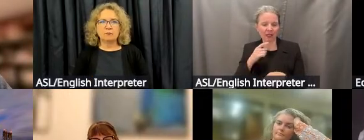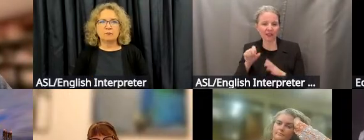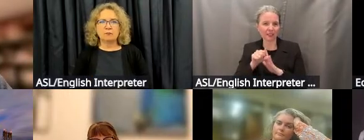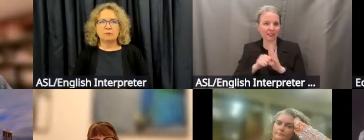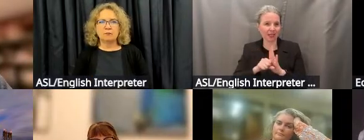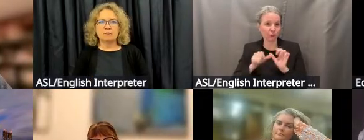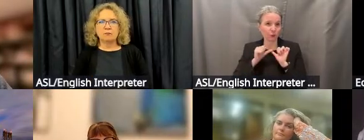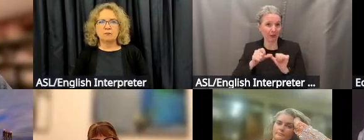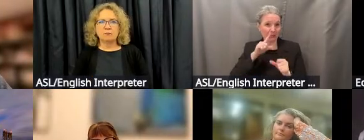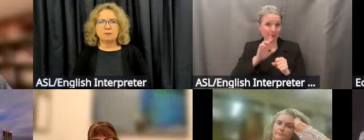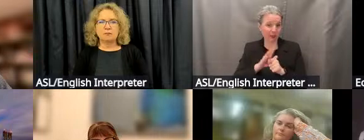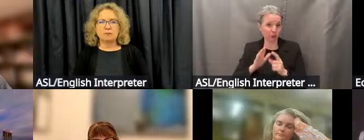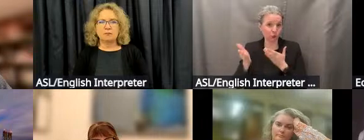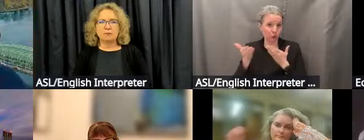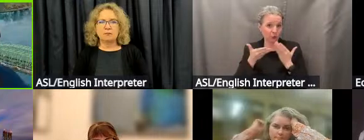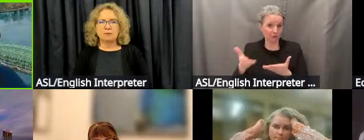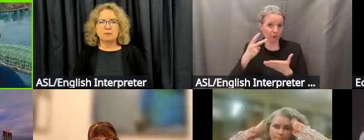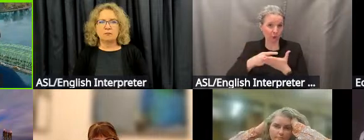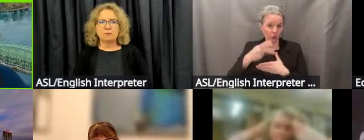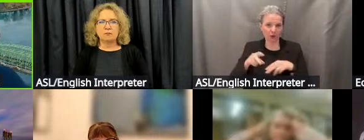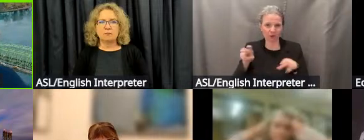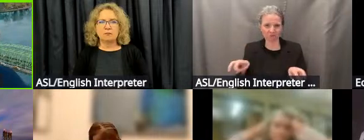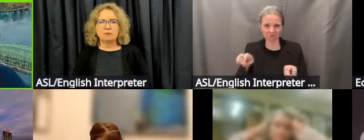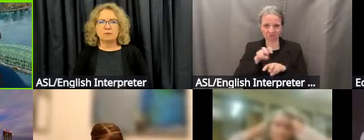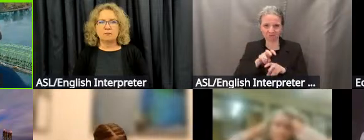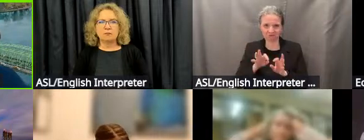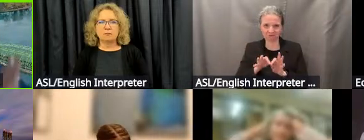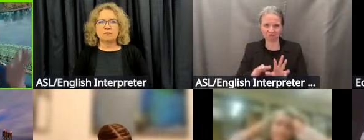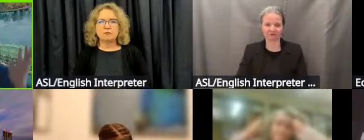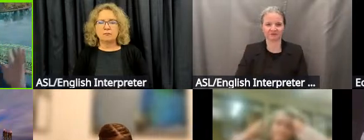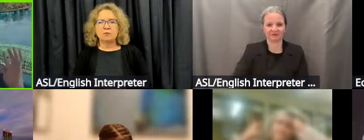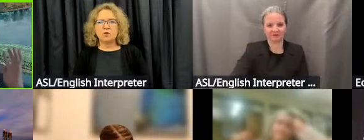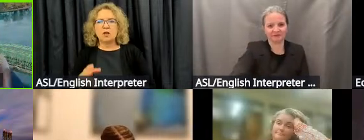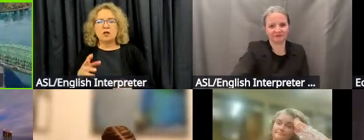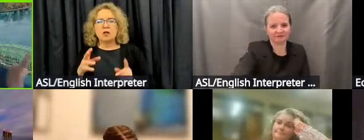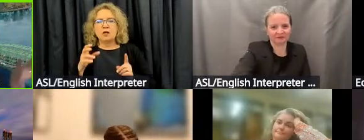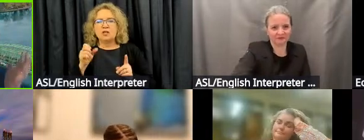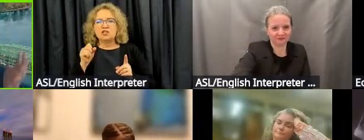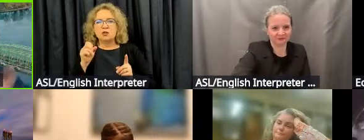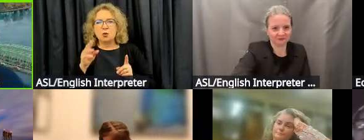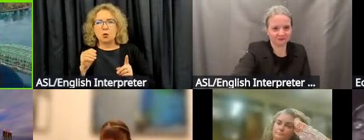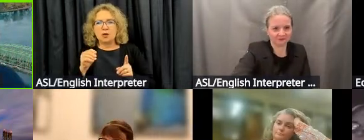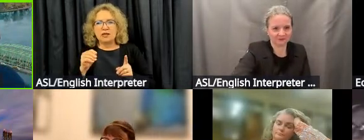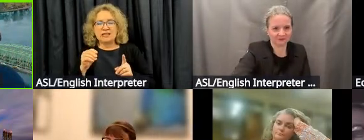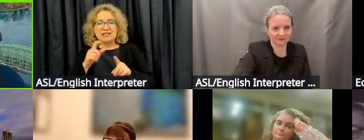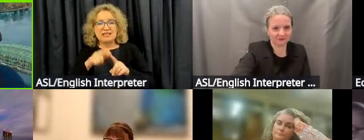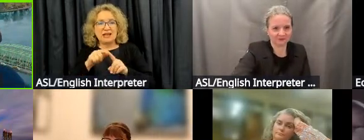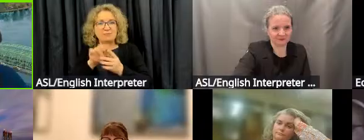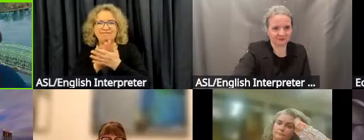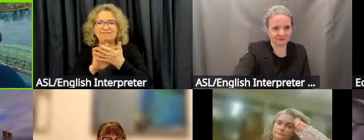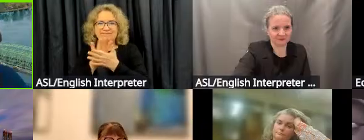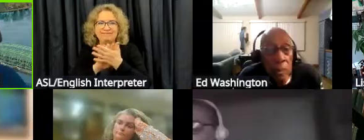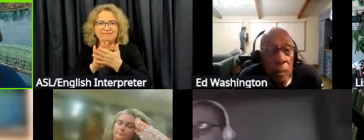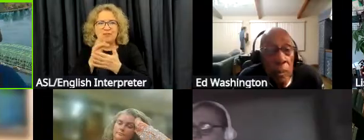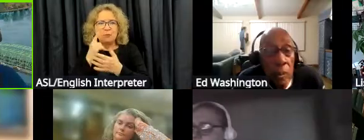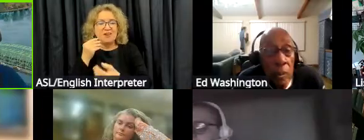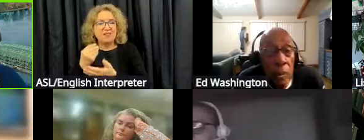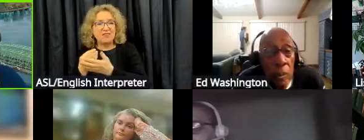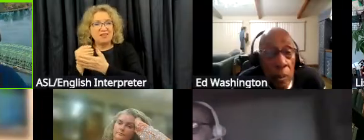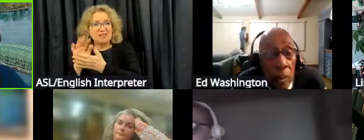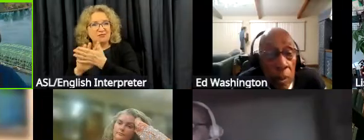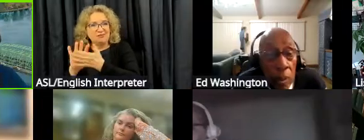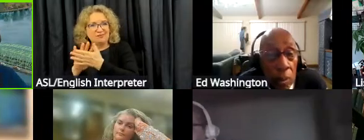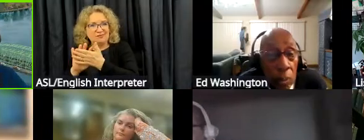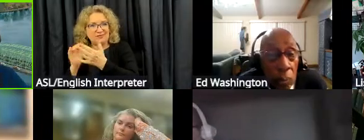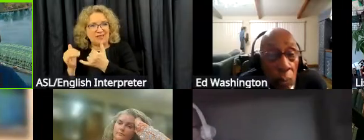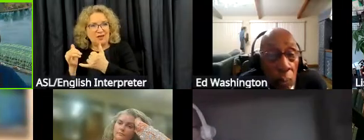remain committed to delivering the program. And so that it is the time is unclear because funding will be unclear at some components of that. But